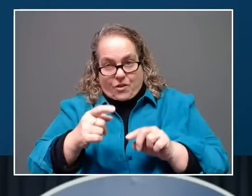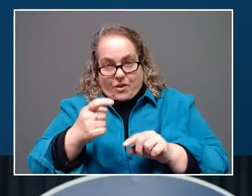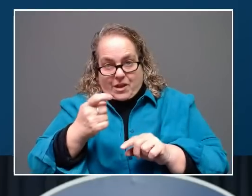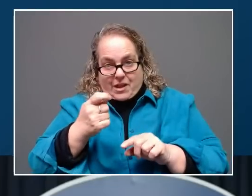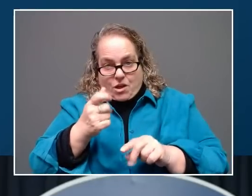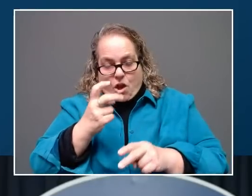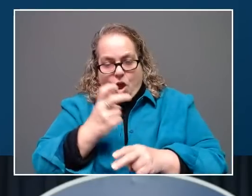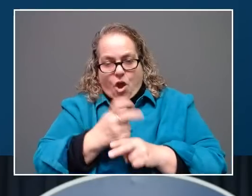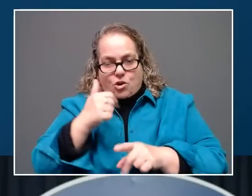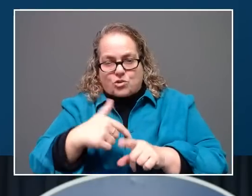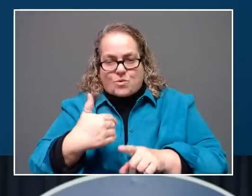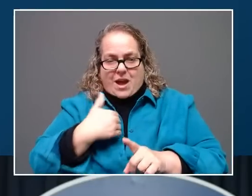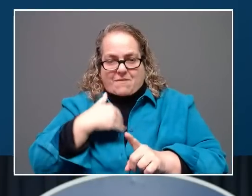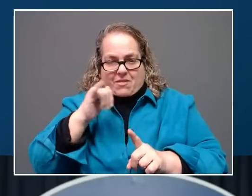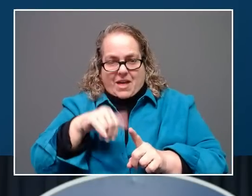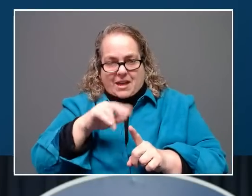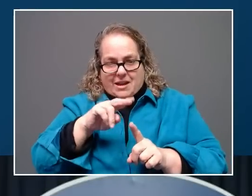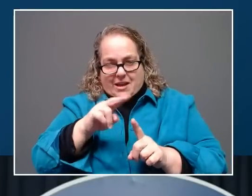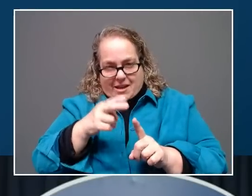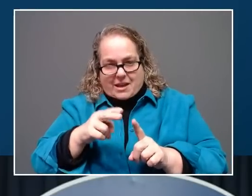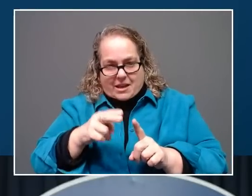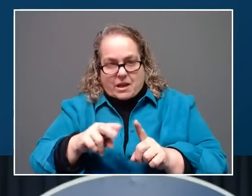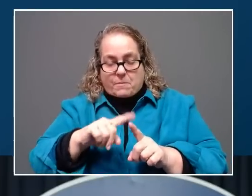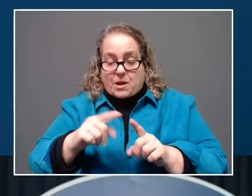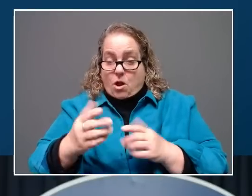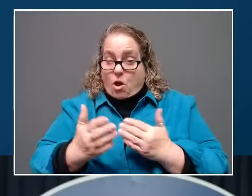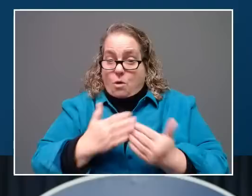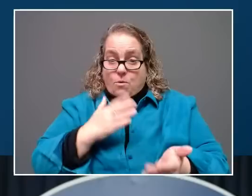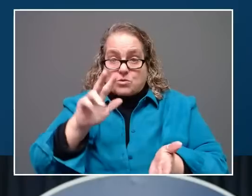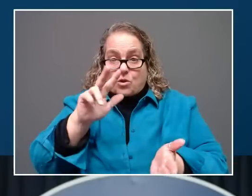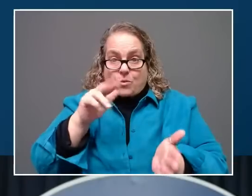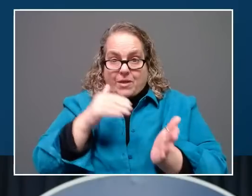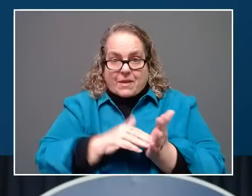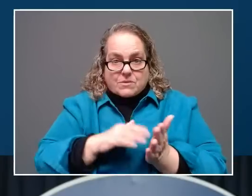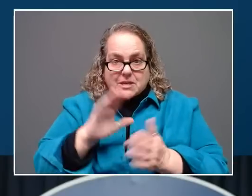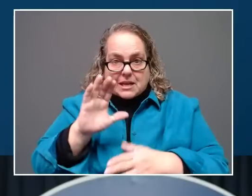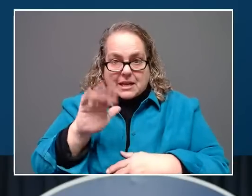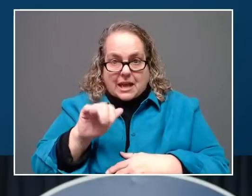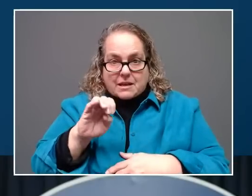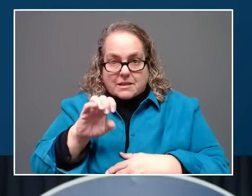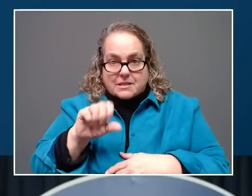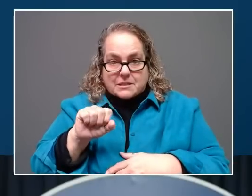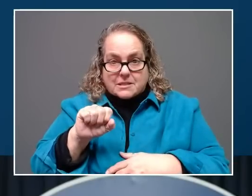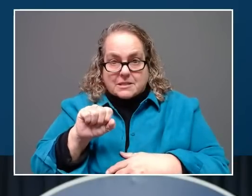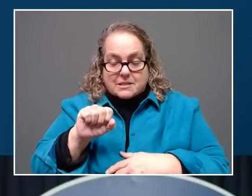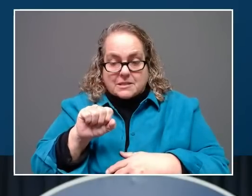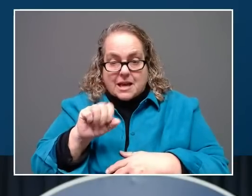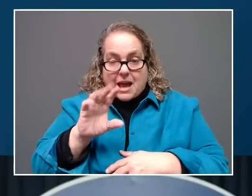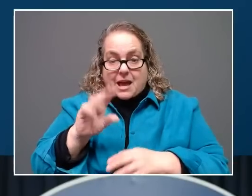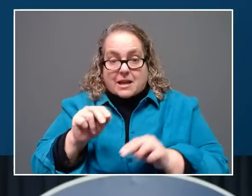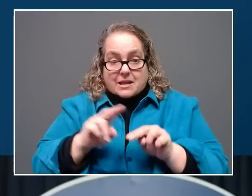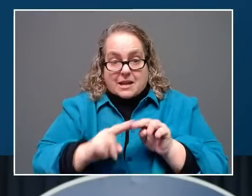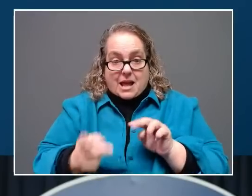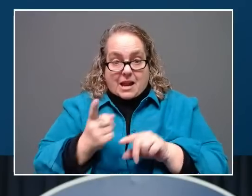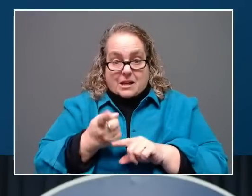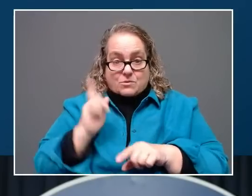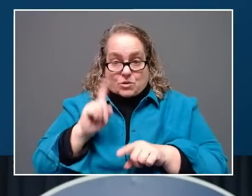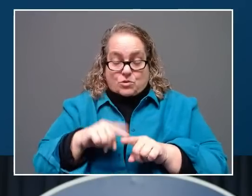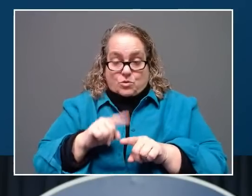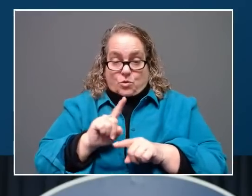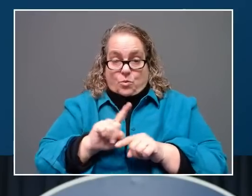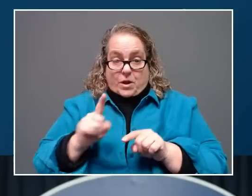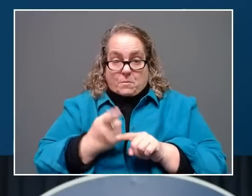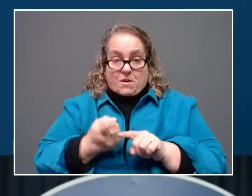decline, but still, almost 3,000 cases. And the decline this last week to the week before is